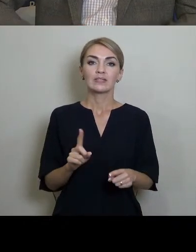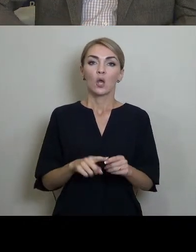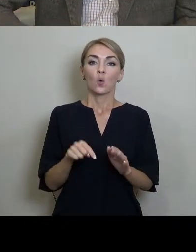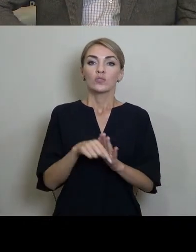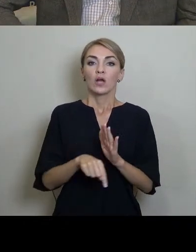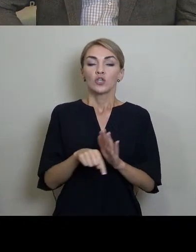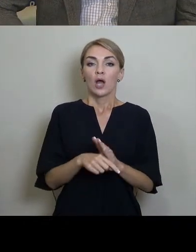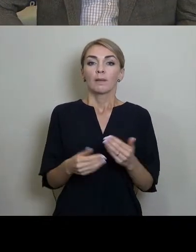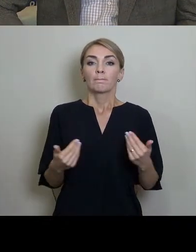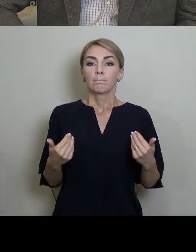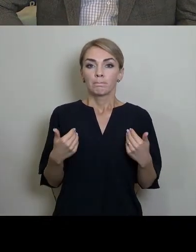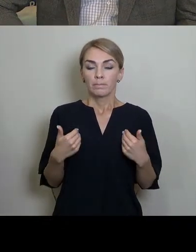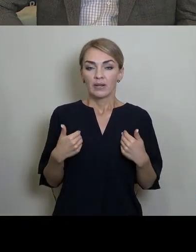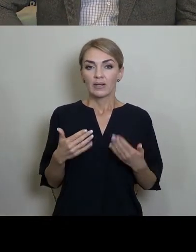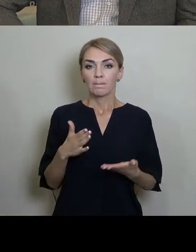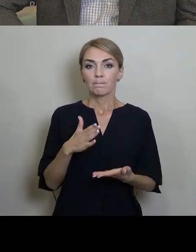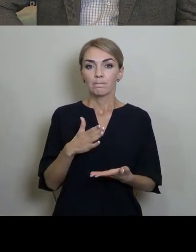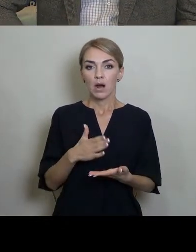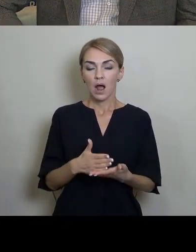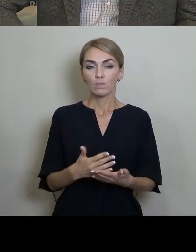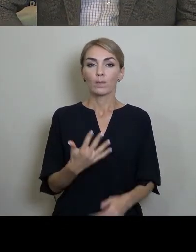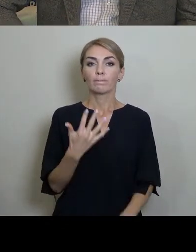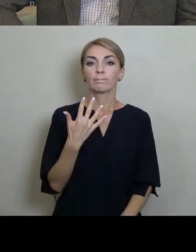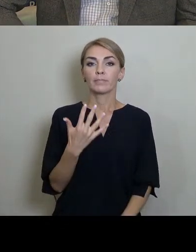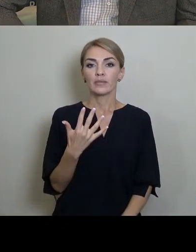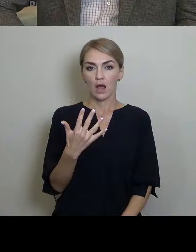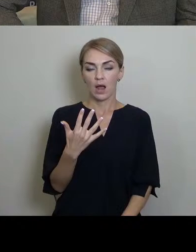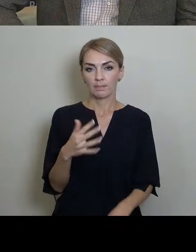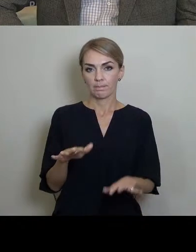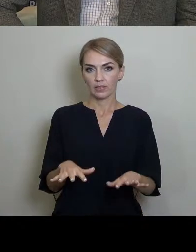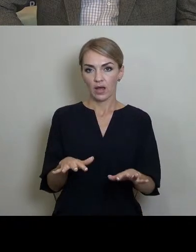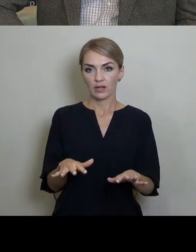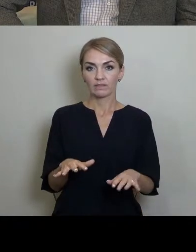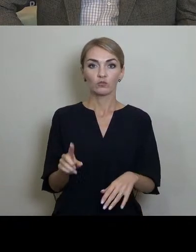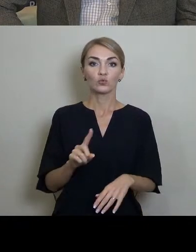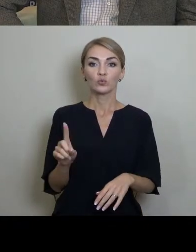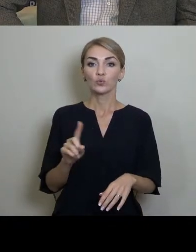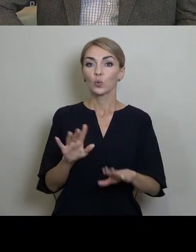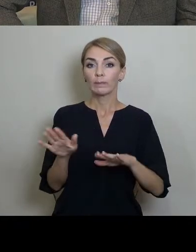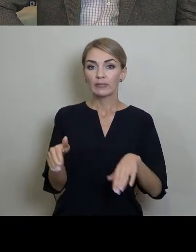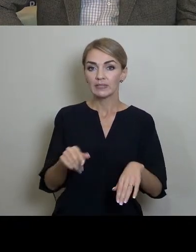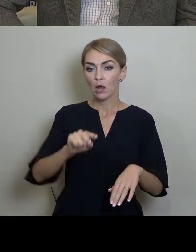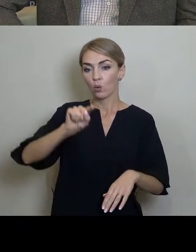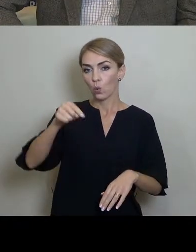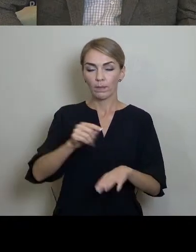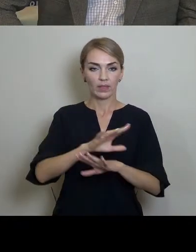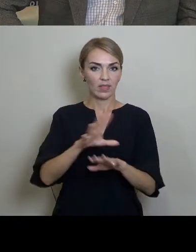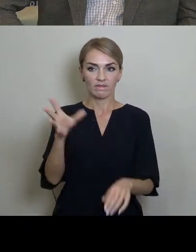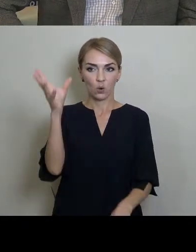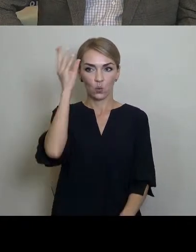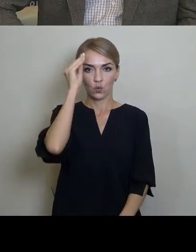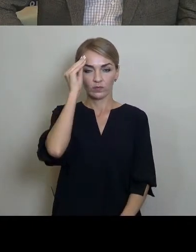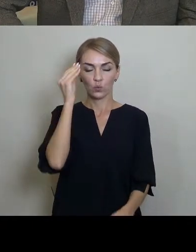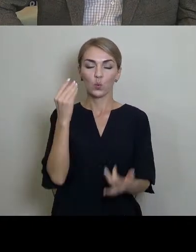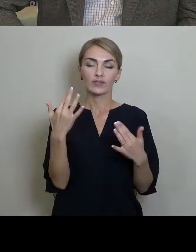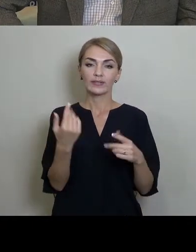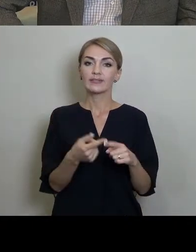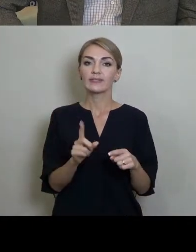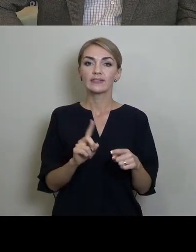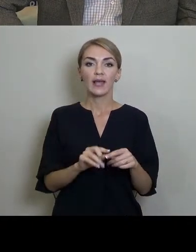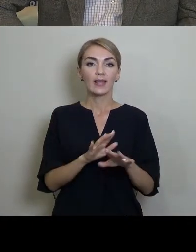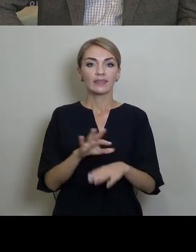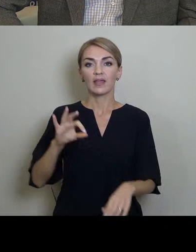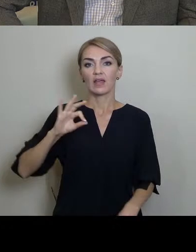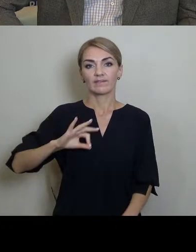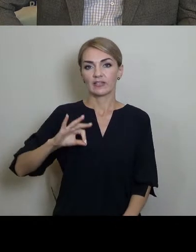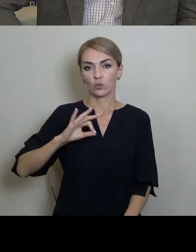5.2, etc. So that means that we have 5 mandates. Whatever comes after comma is not